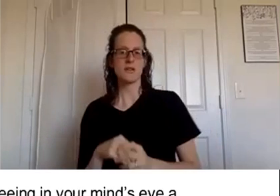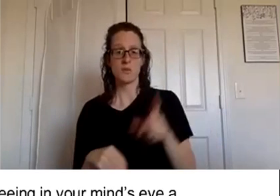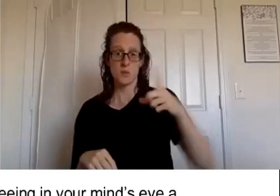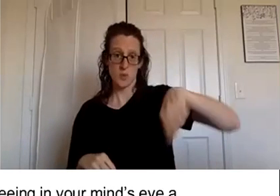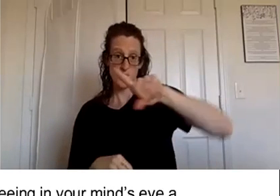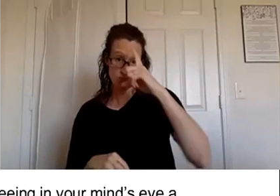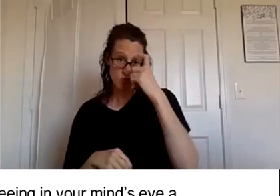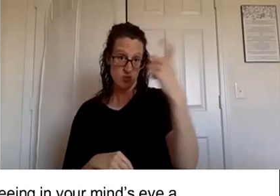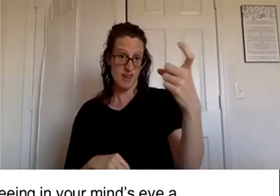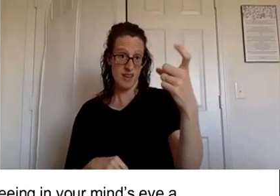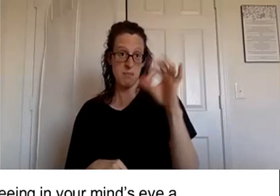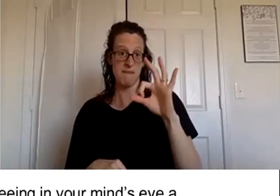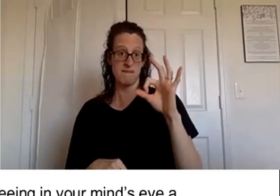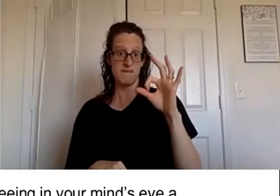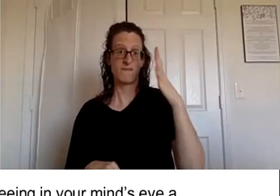um